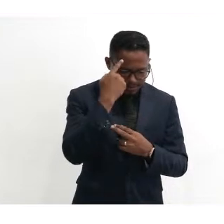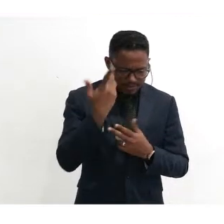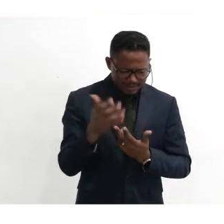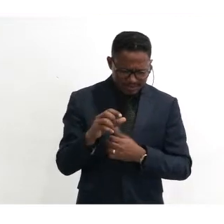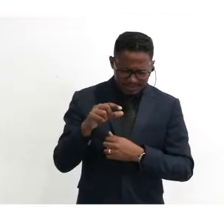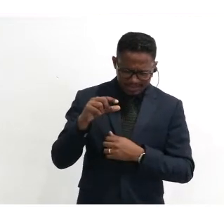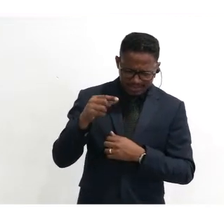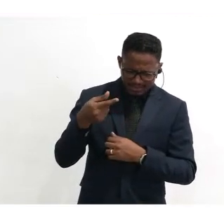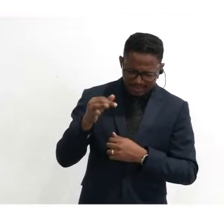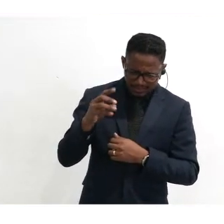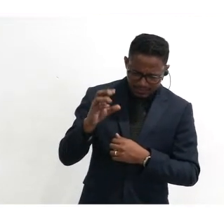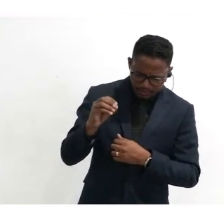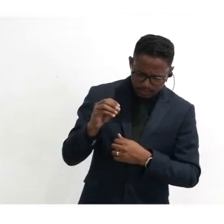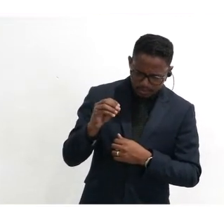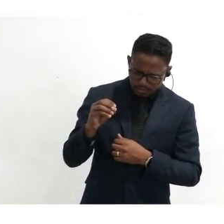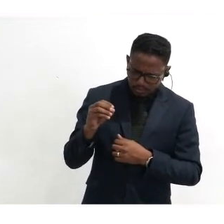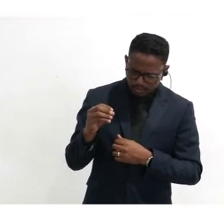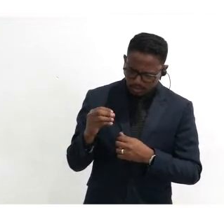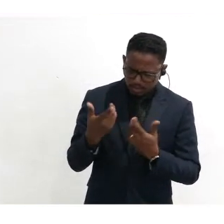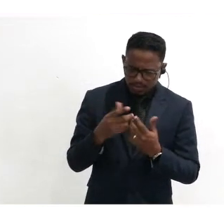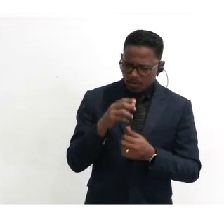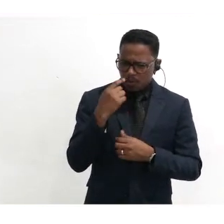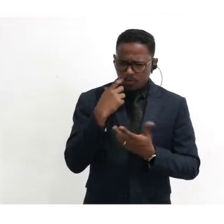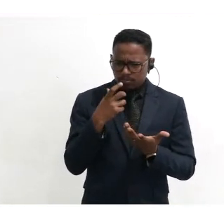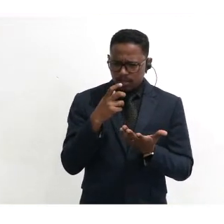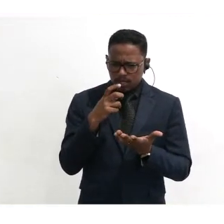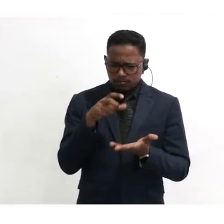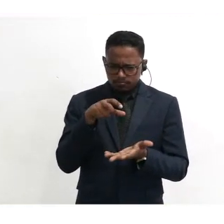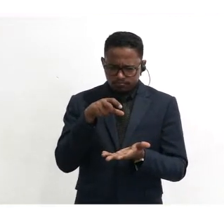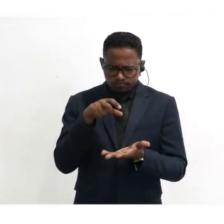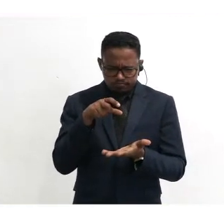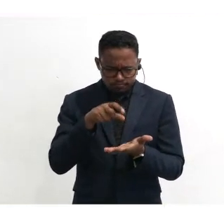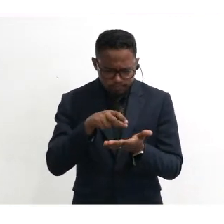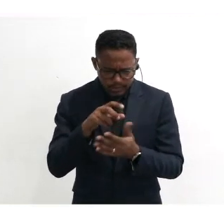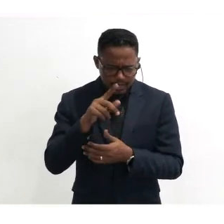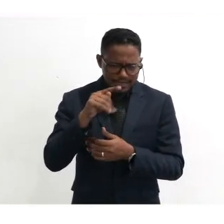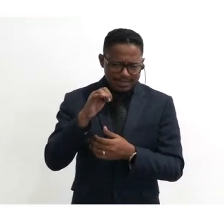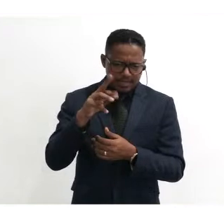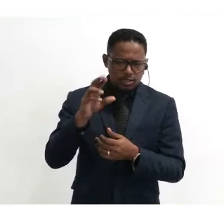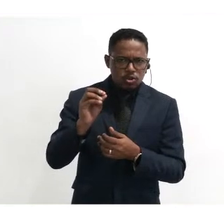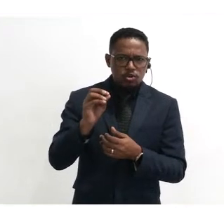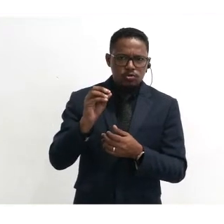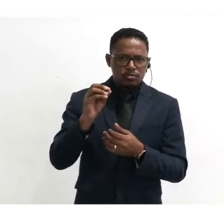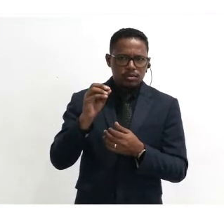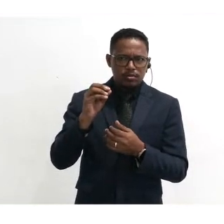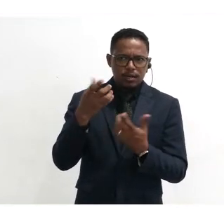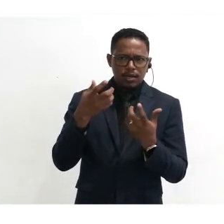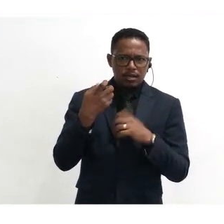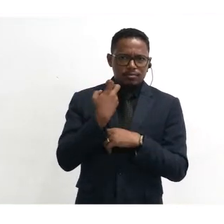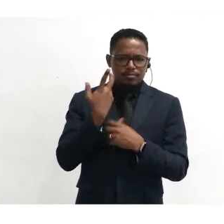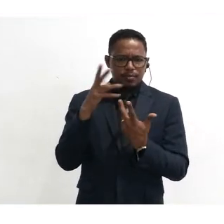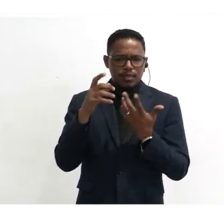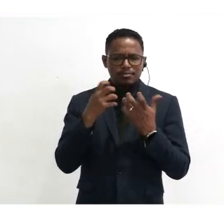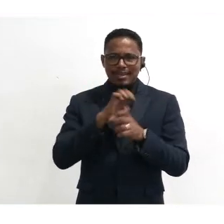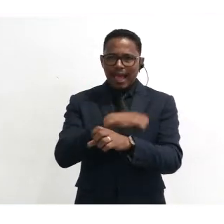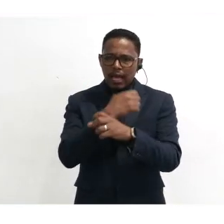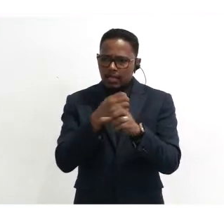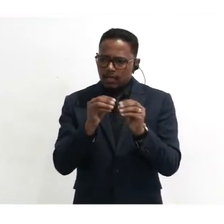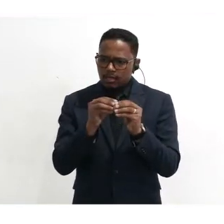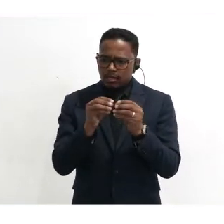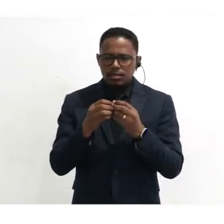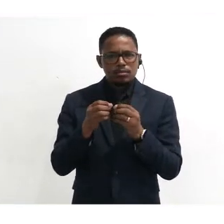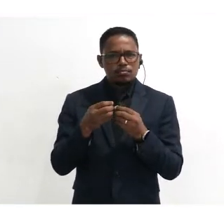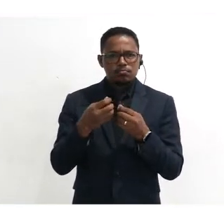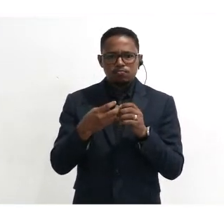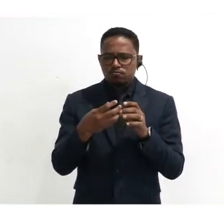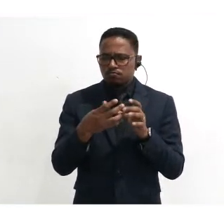a transistor. So it's not going to be used, in place of silicon in a logic device, let's say. But it does